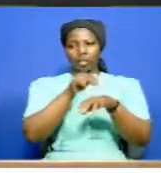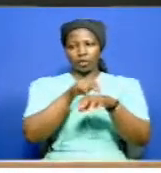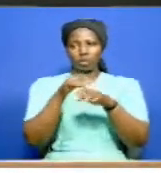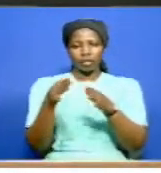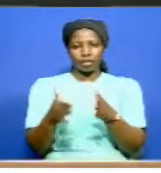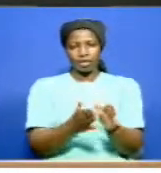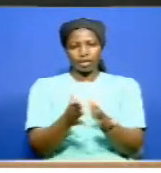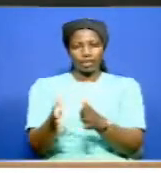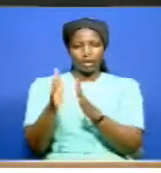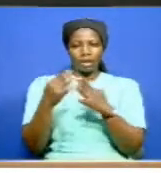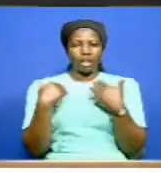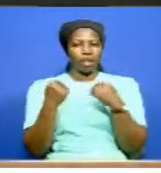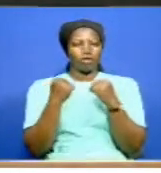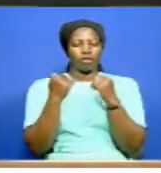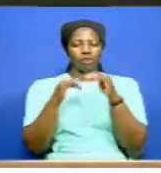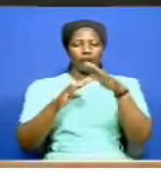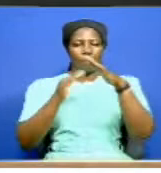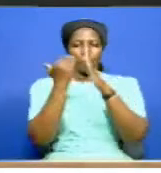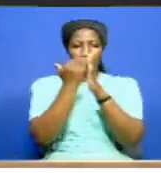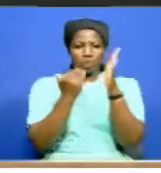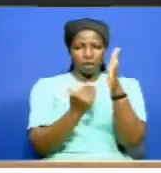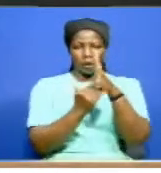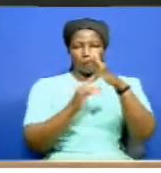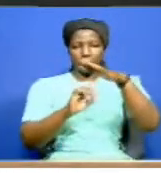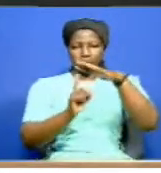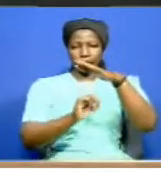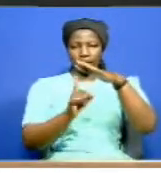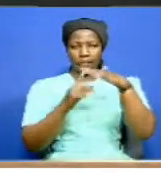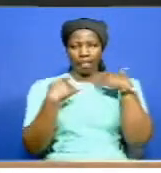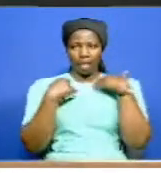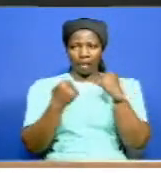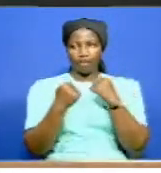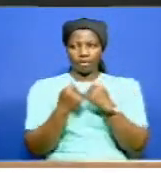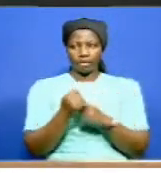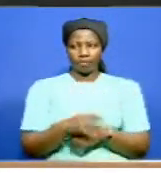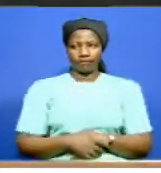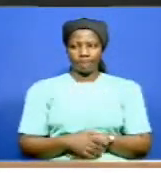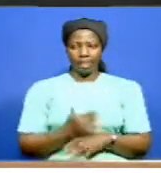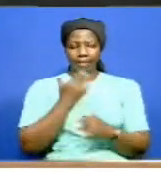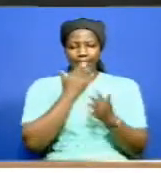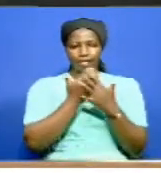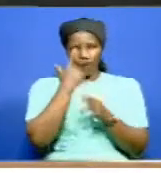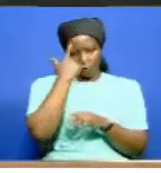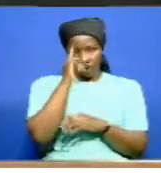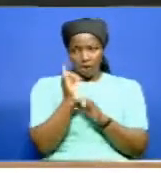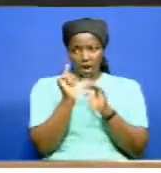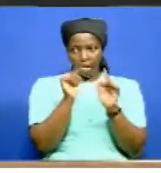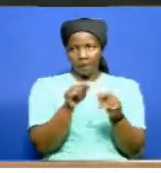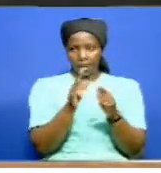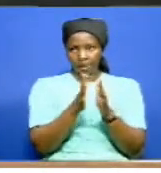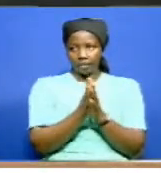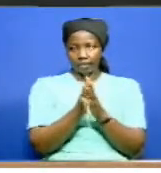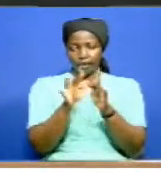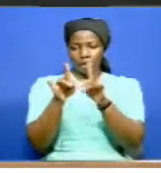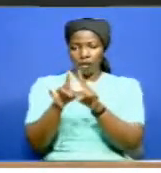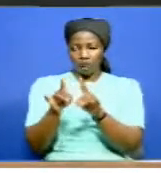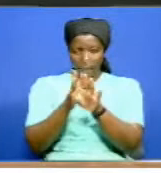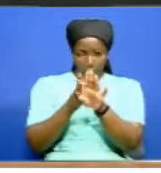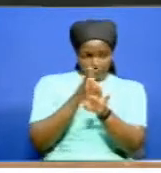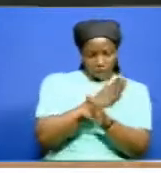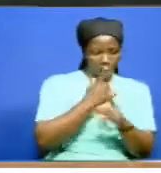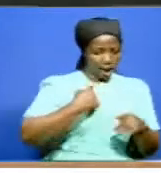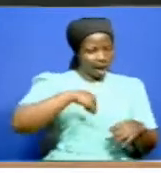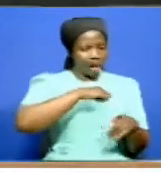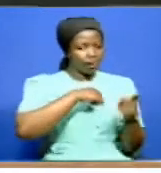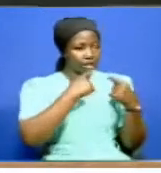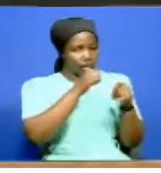in the Ministry of Health. And thank you indeed for making time. And thank you very much. Before then, we were talking about